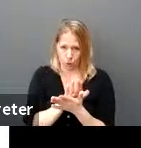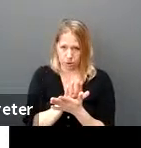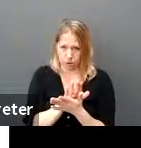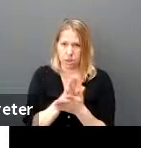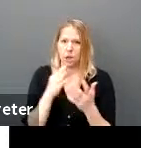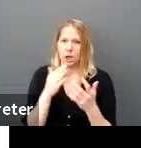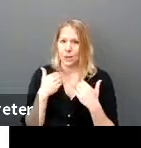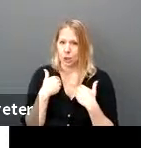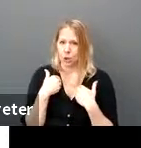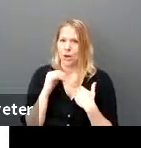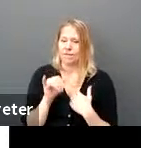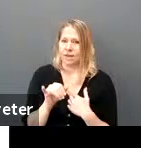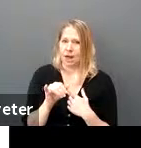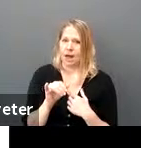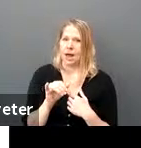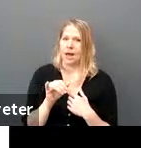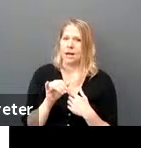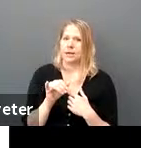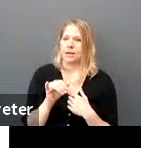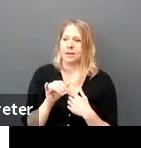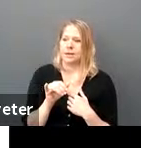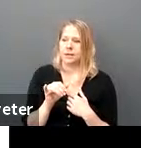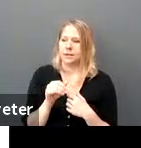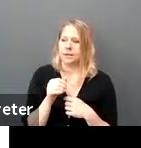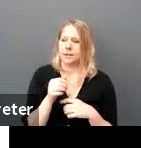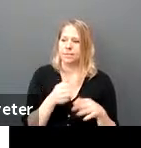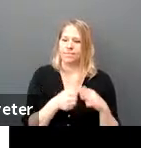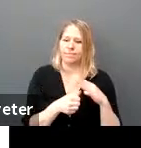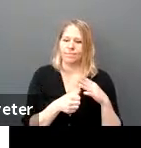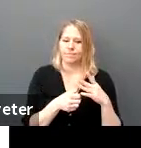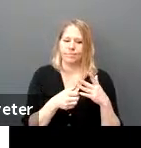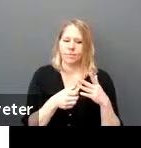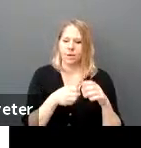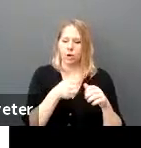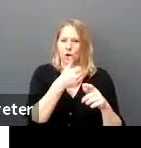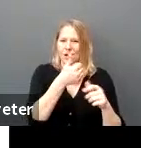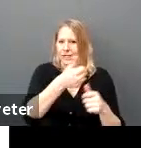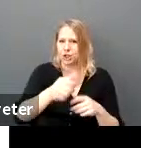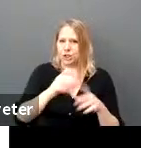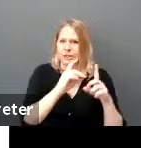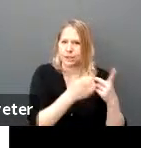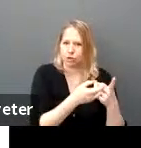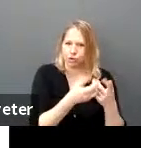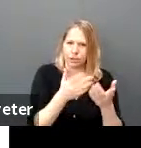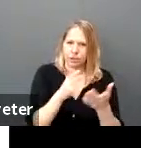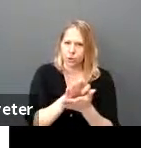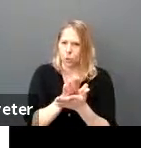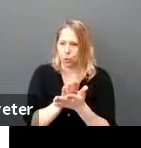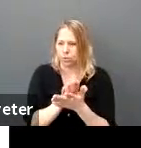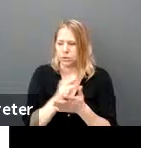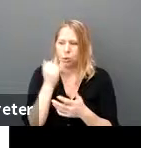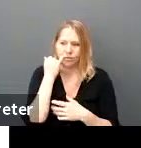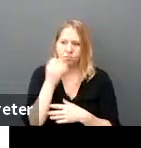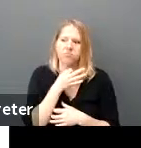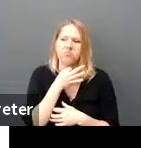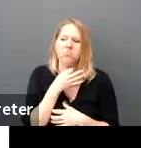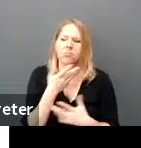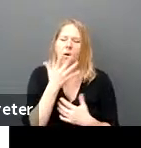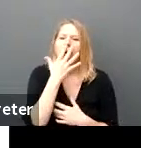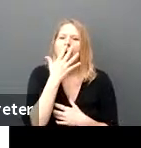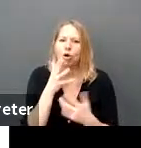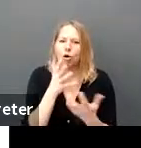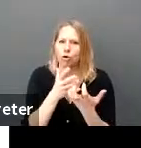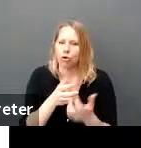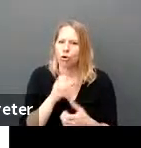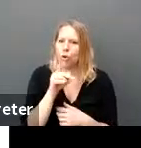do have that designated into the district or school level as well, but if you're wondering about the color coding. So under